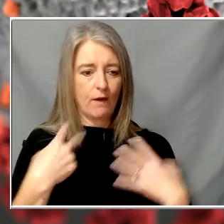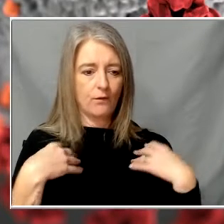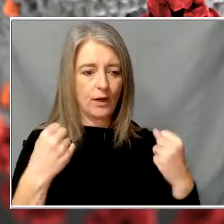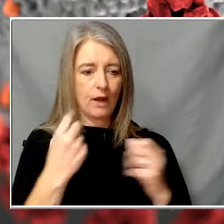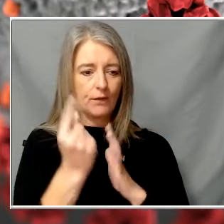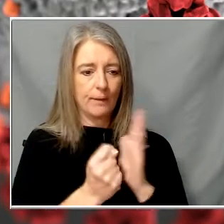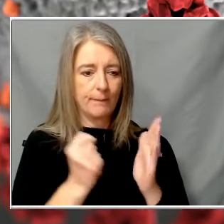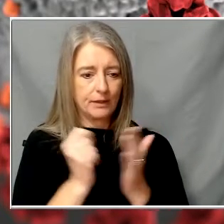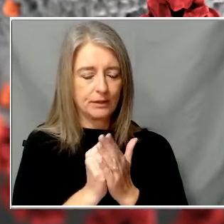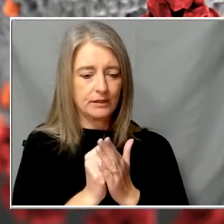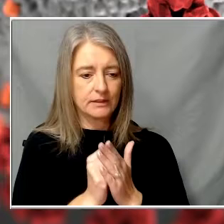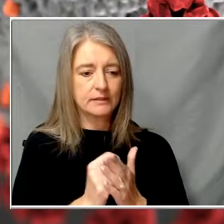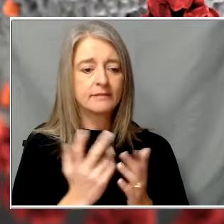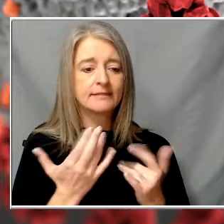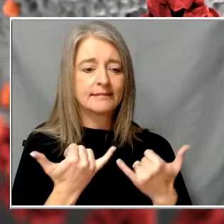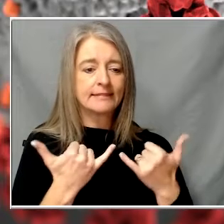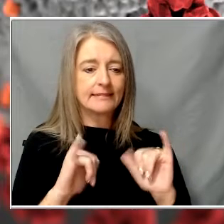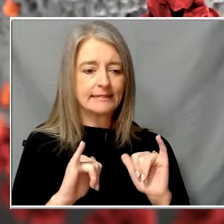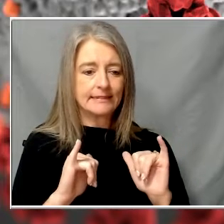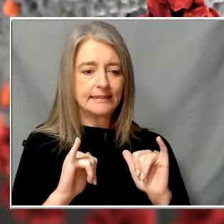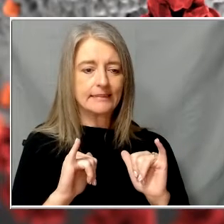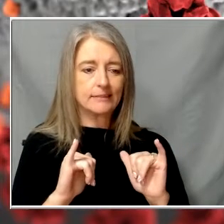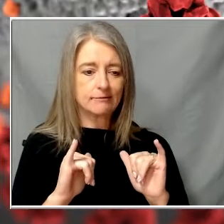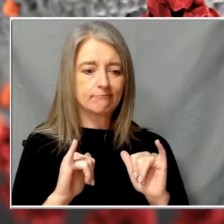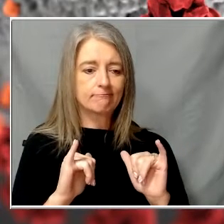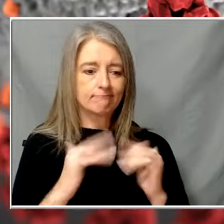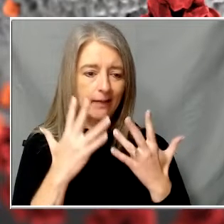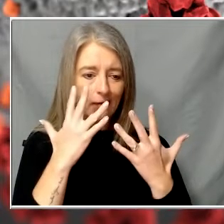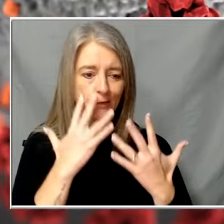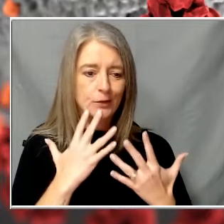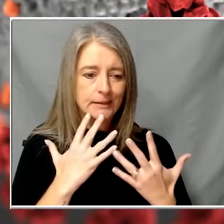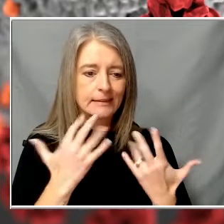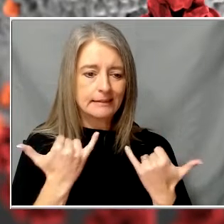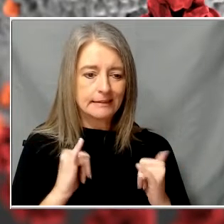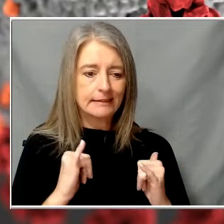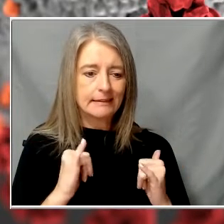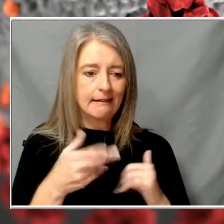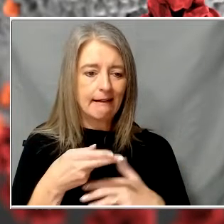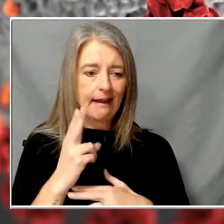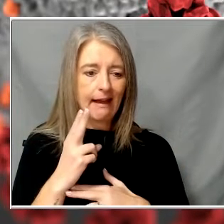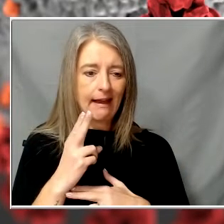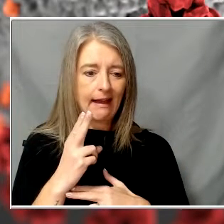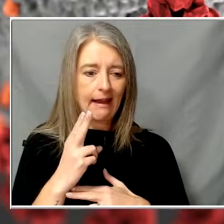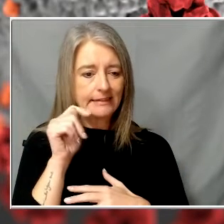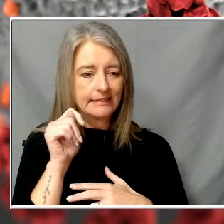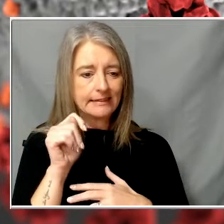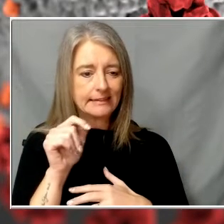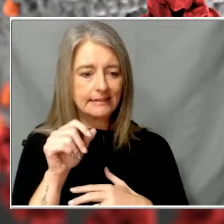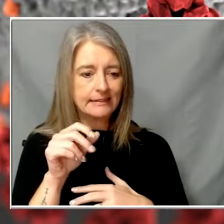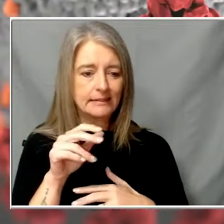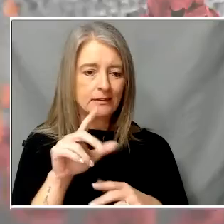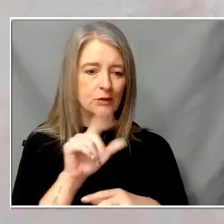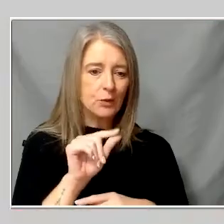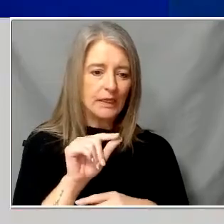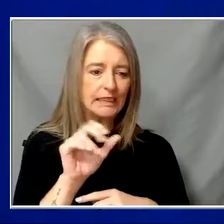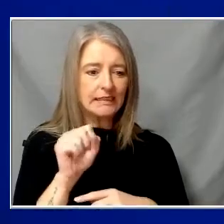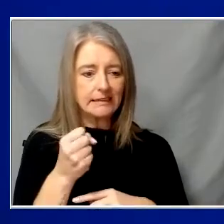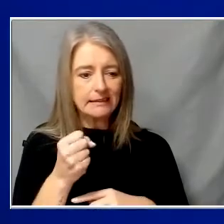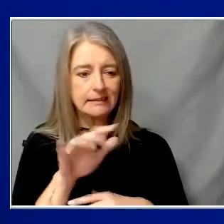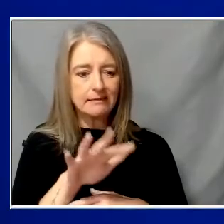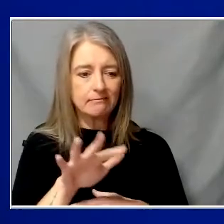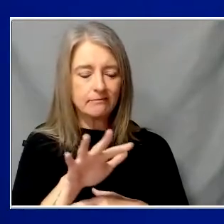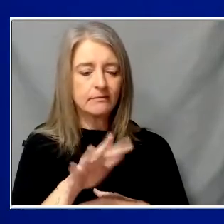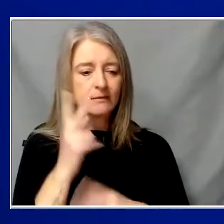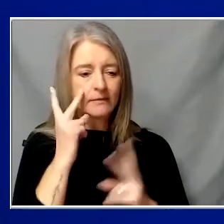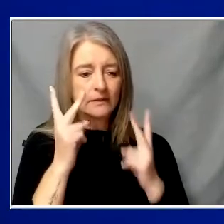So, again, still hanging out, unfortunately, in those high teens, low 20s, mid 20s. Just saw